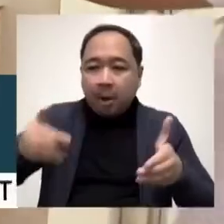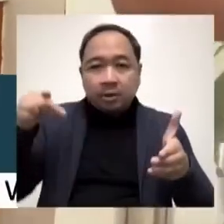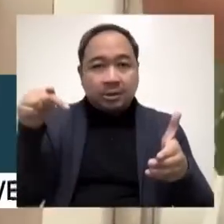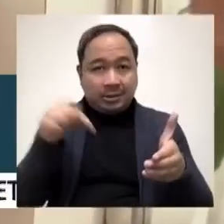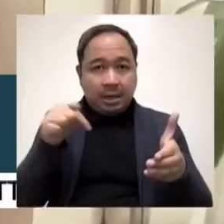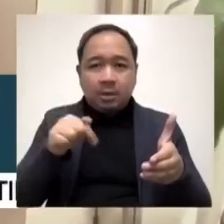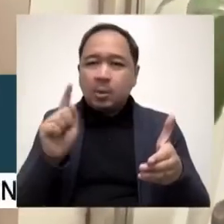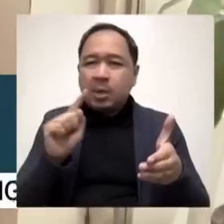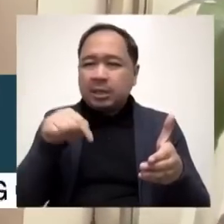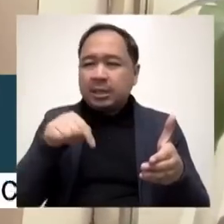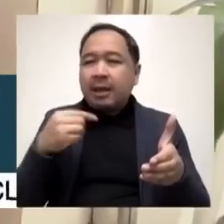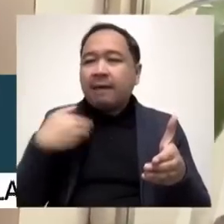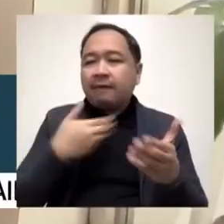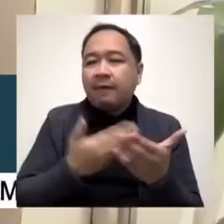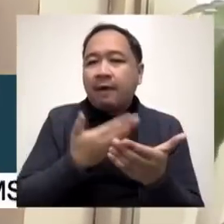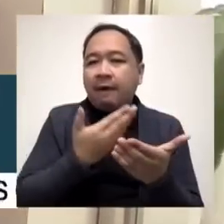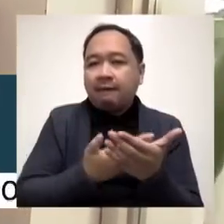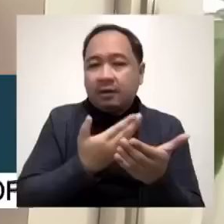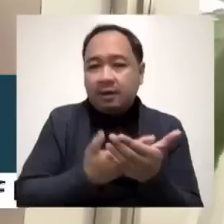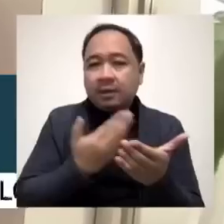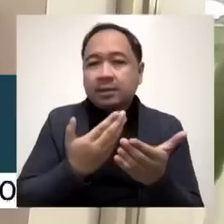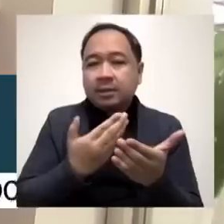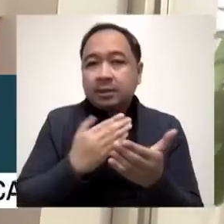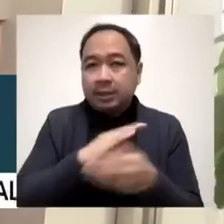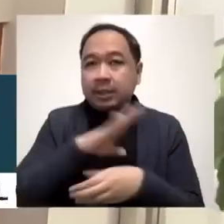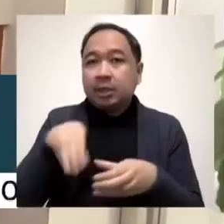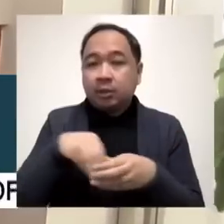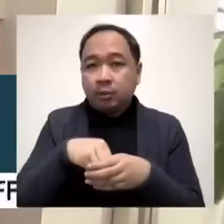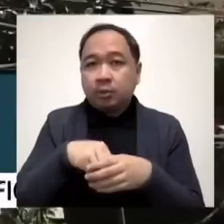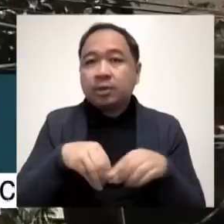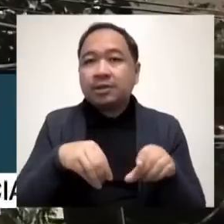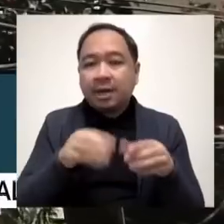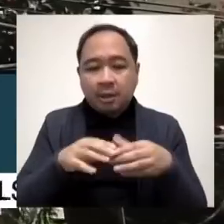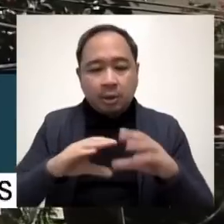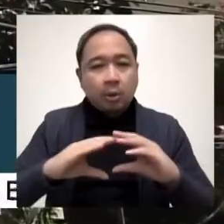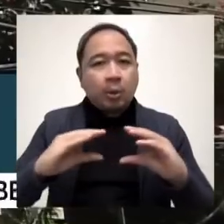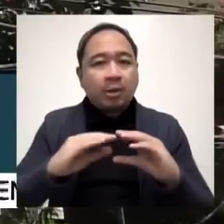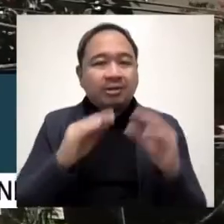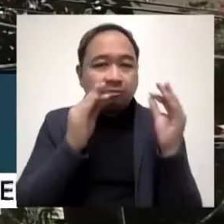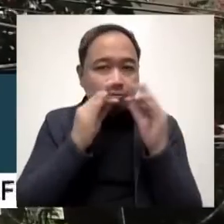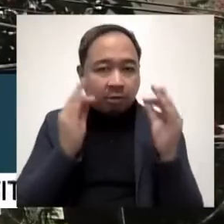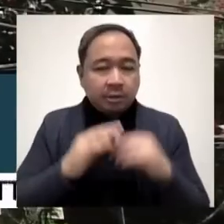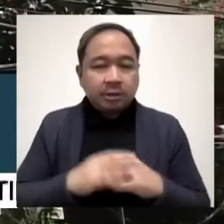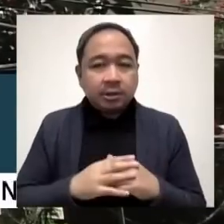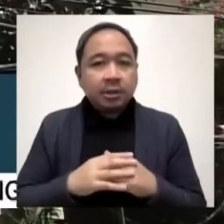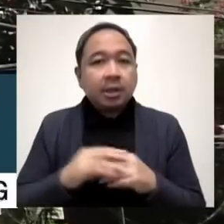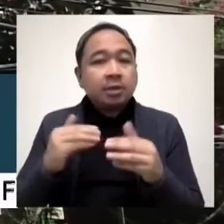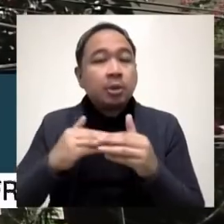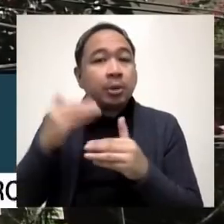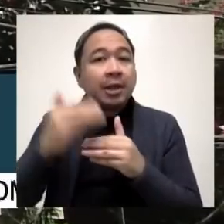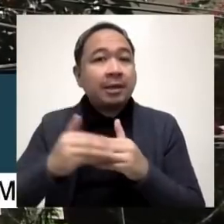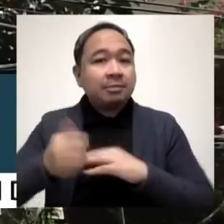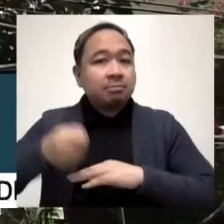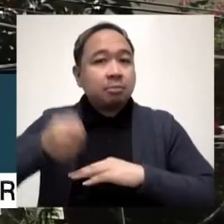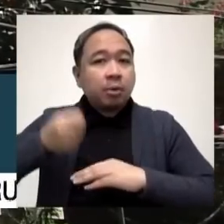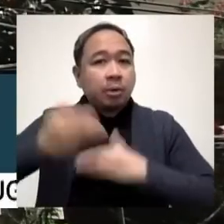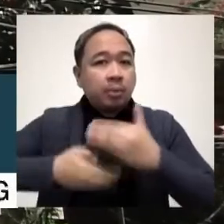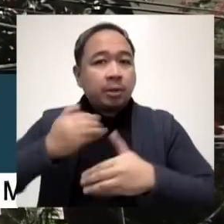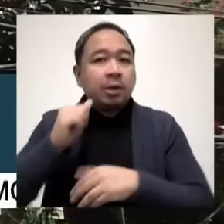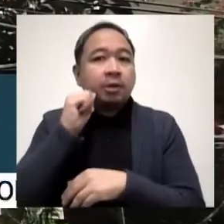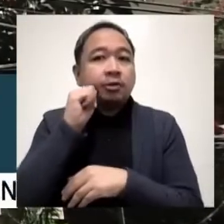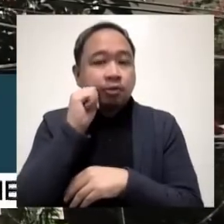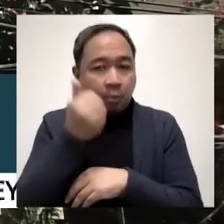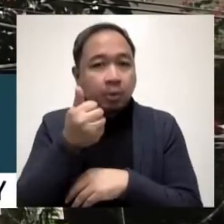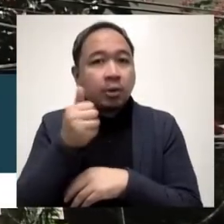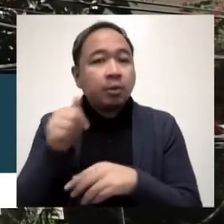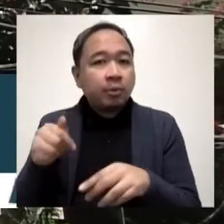it also has evidences inside, including the kush. The next hearing is set tomorrow, November 29, for the prosecution.